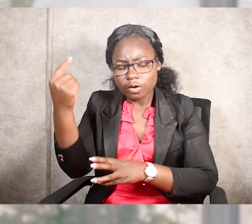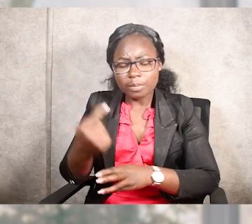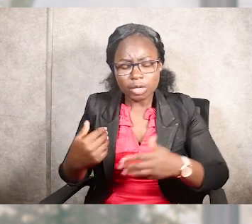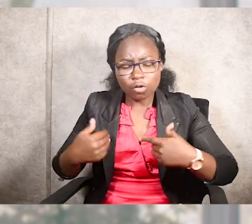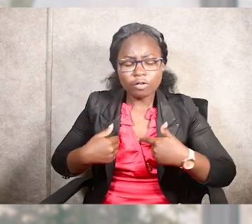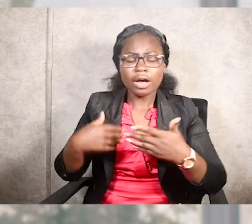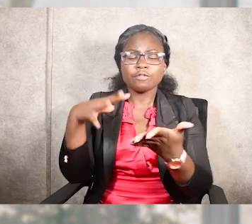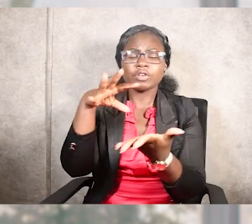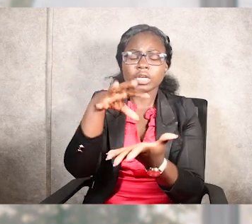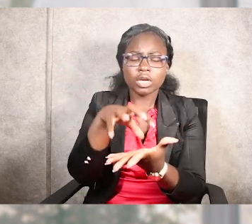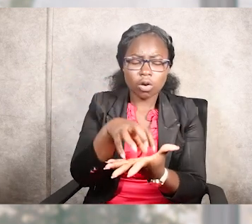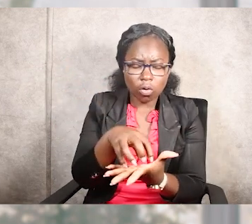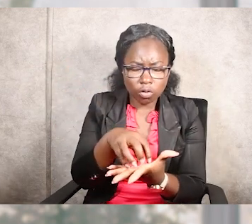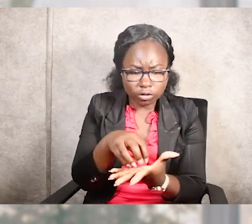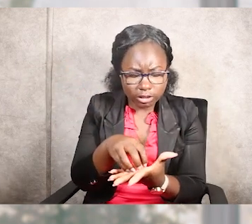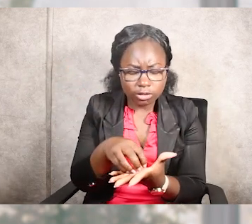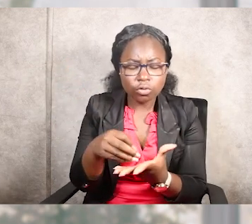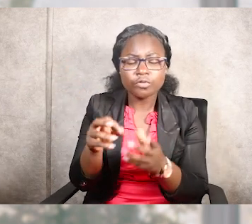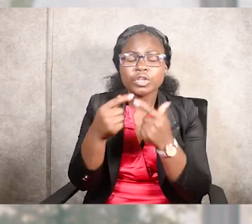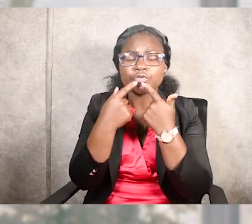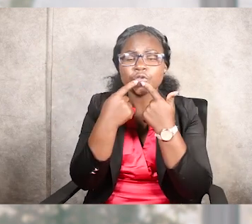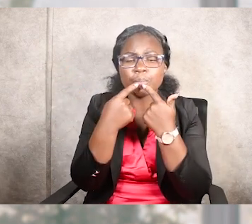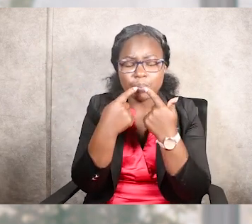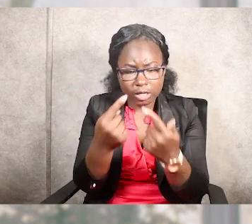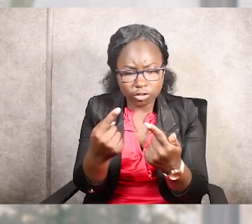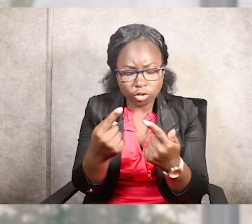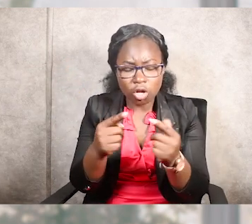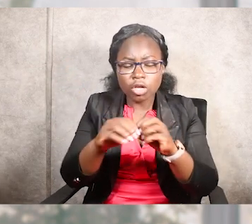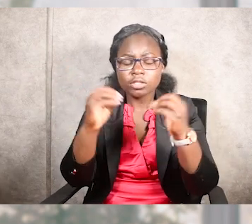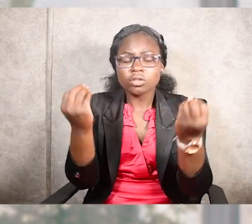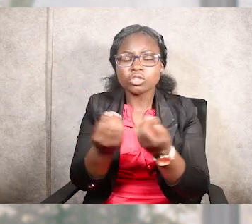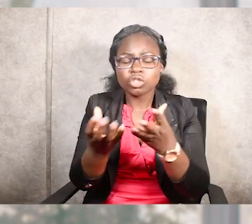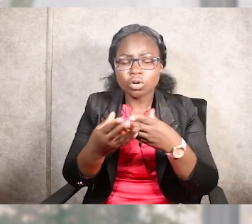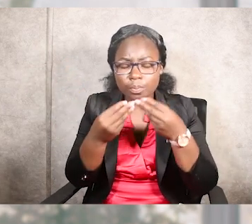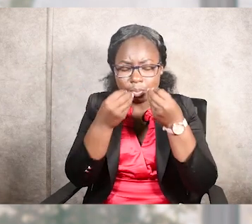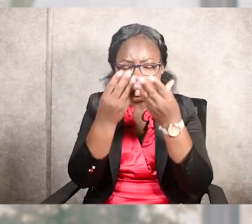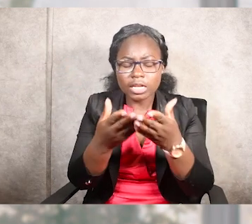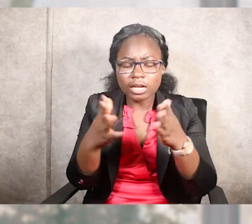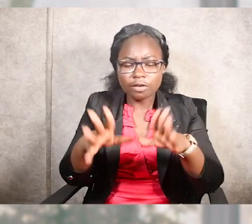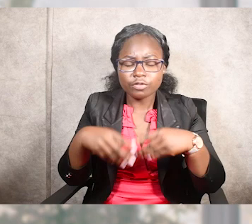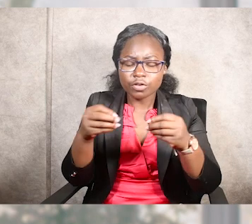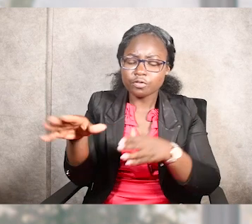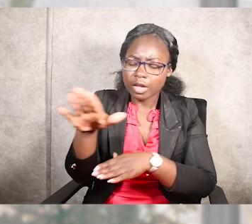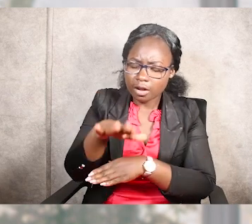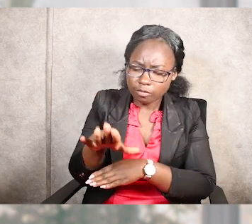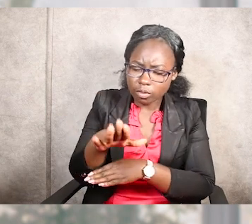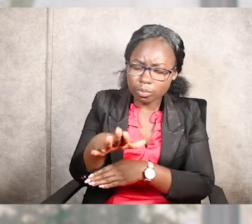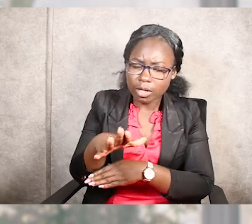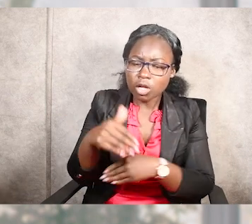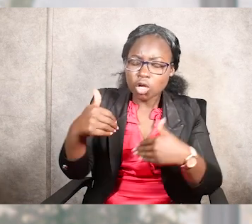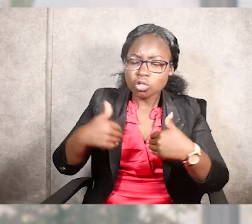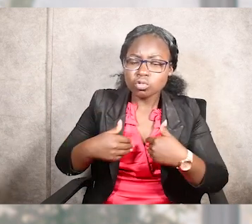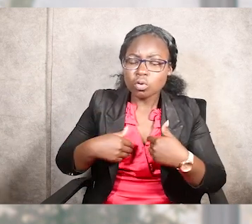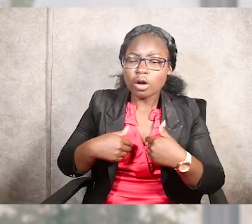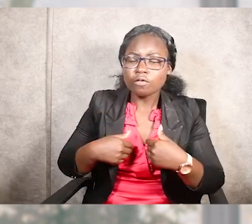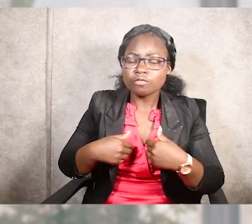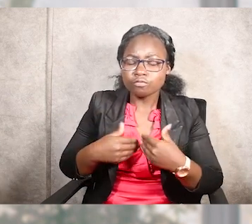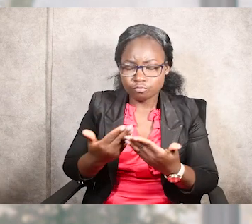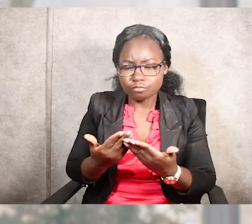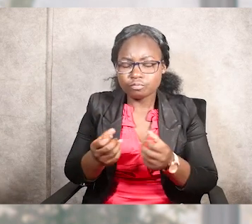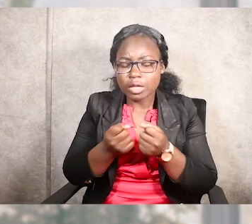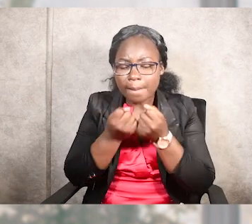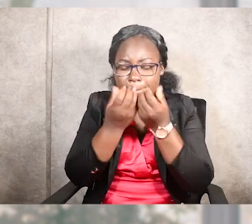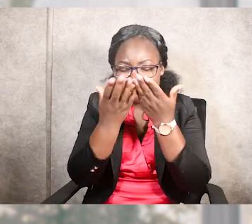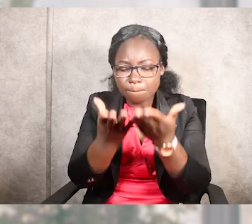and reach in the context of information. Social media has offered us rich environments where you can be able to have multimedia components that are